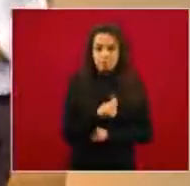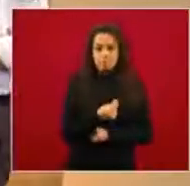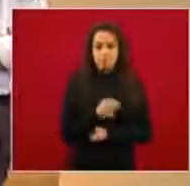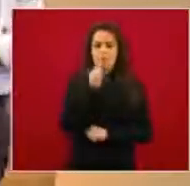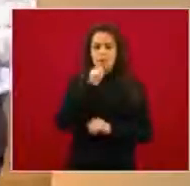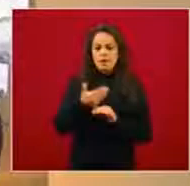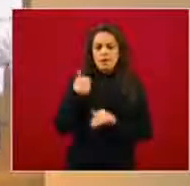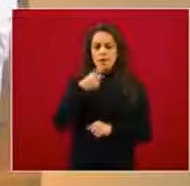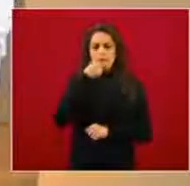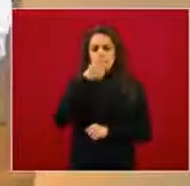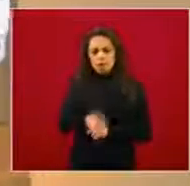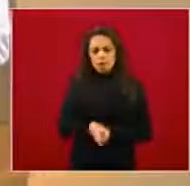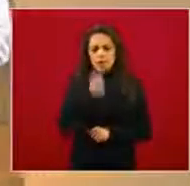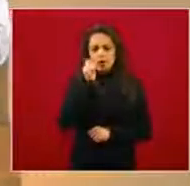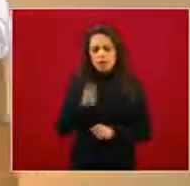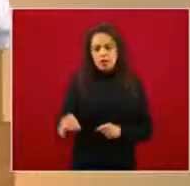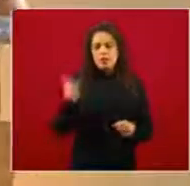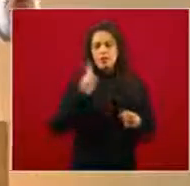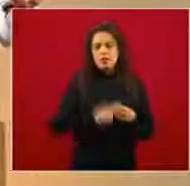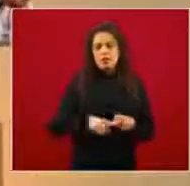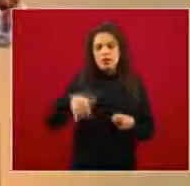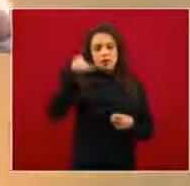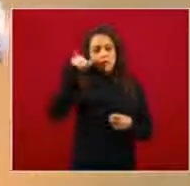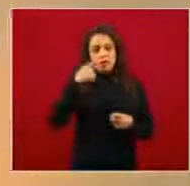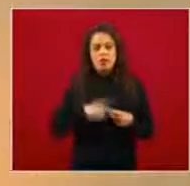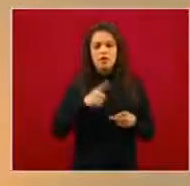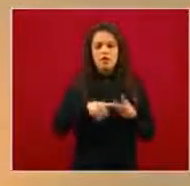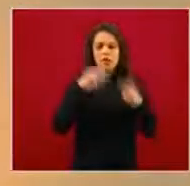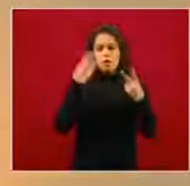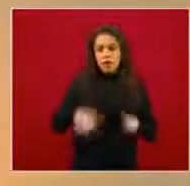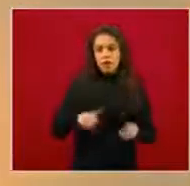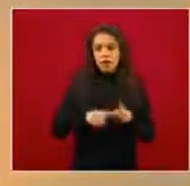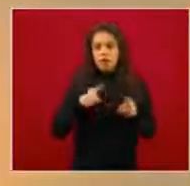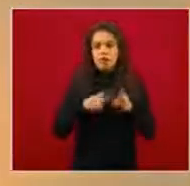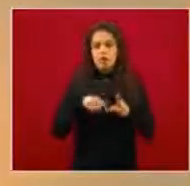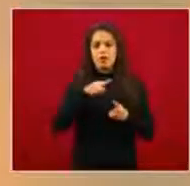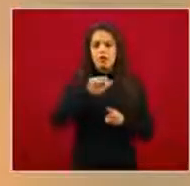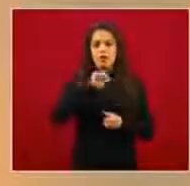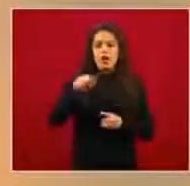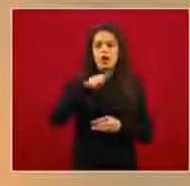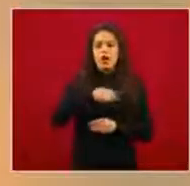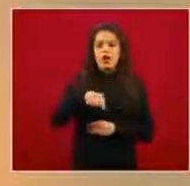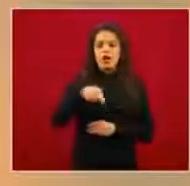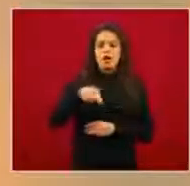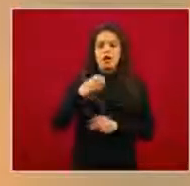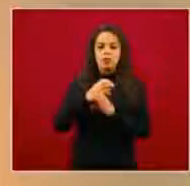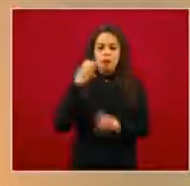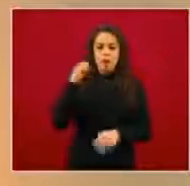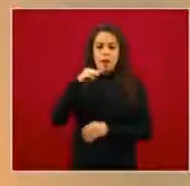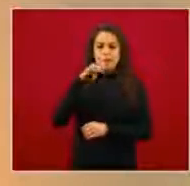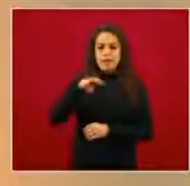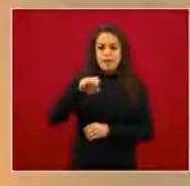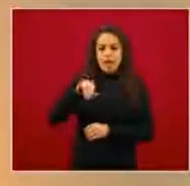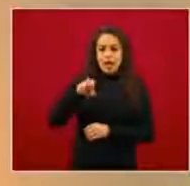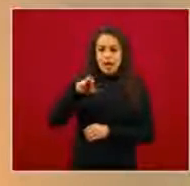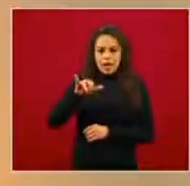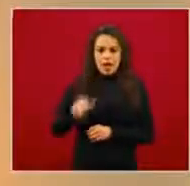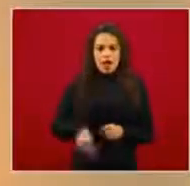mentioned: banks, media, telecommunication, messaging services, supermarkets.